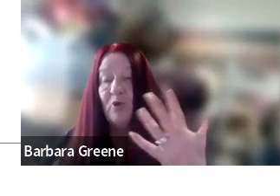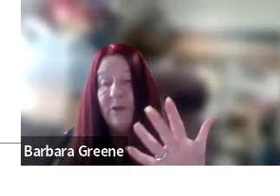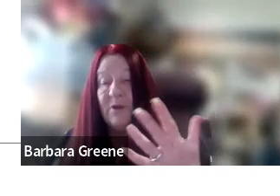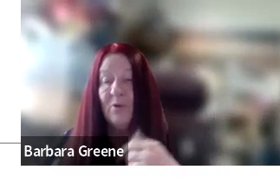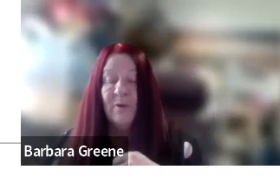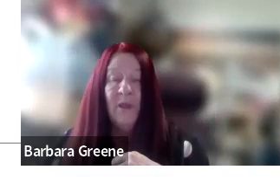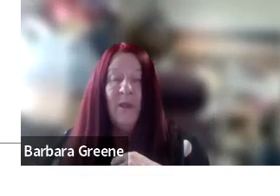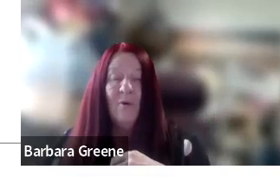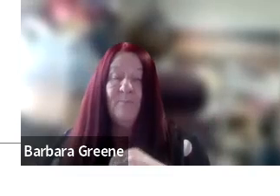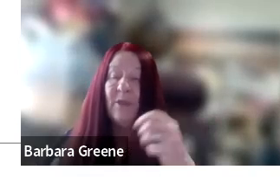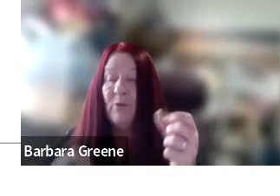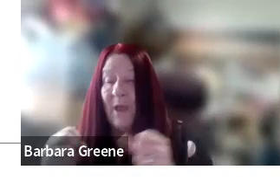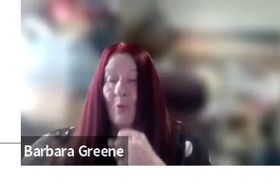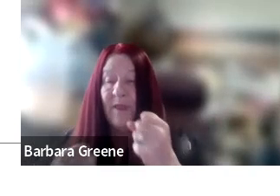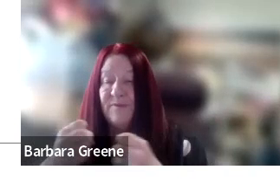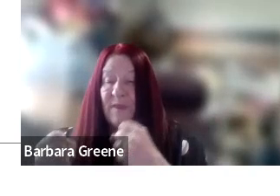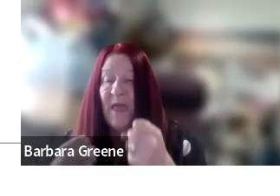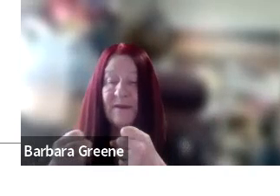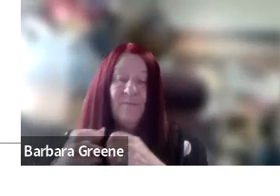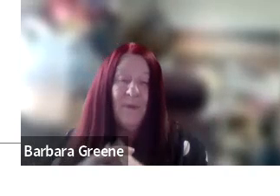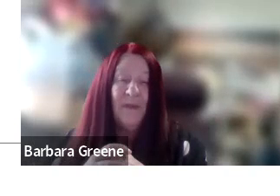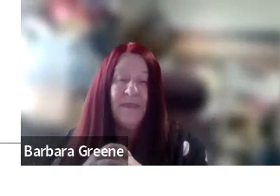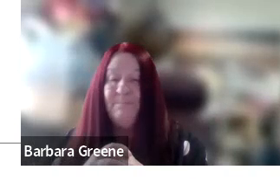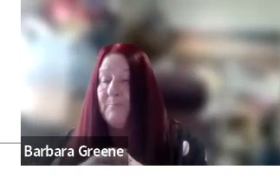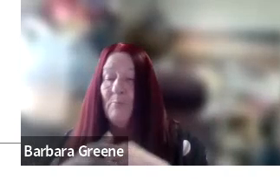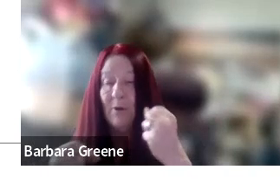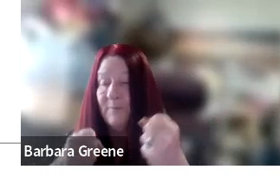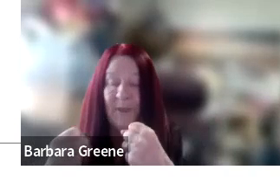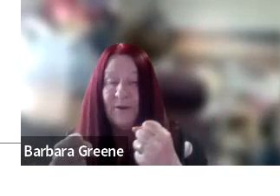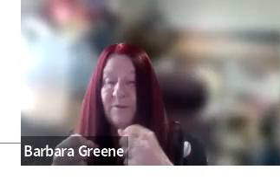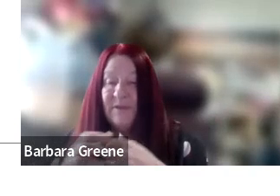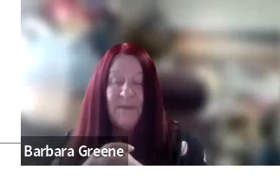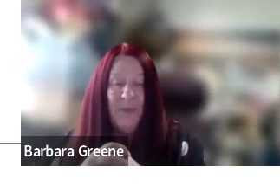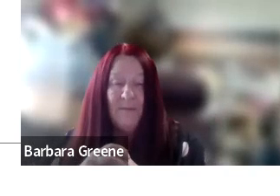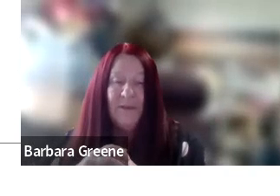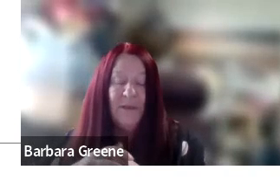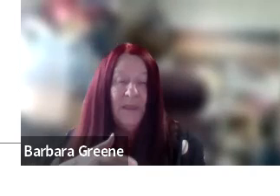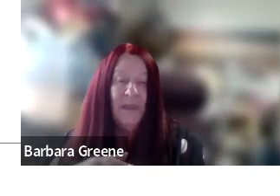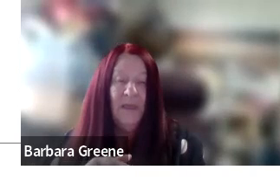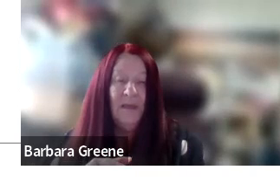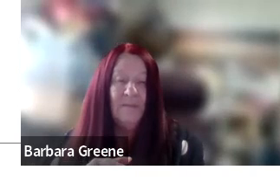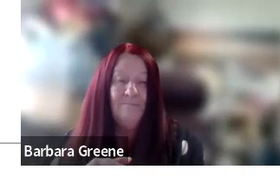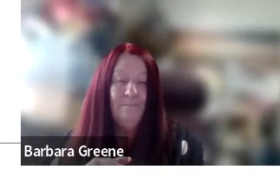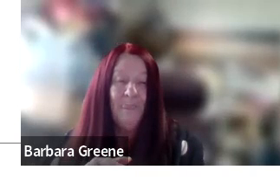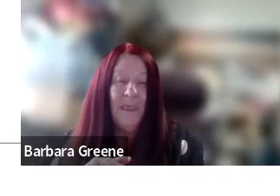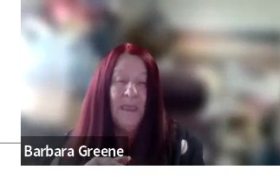us to tweak or figure out ways to kind of keep people motivated to keep coming,